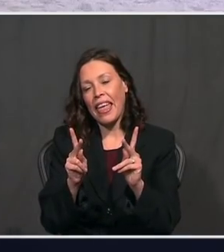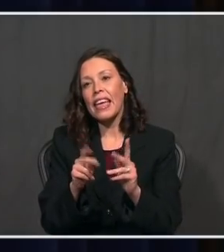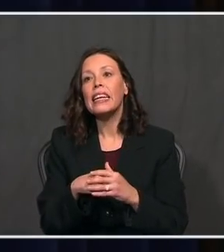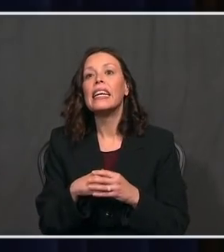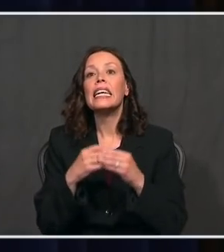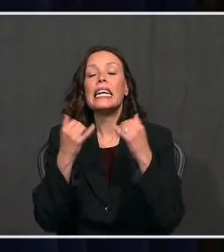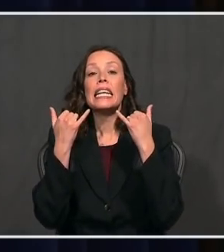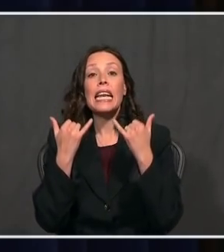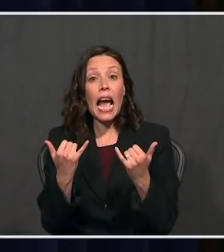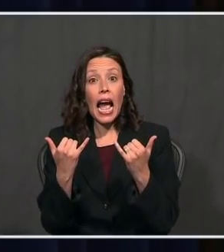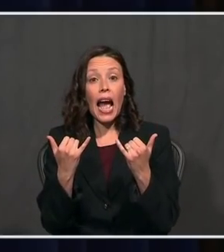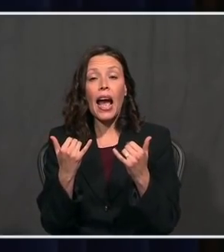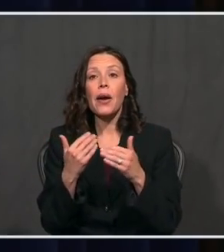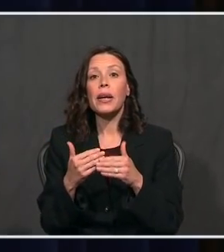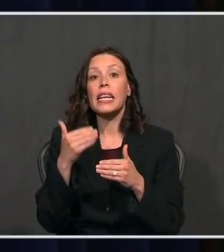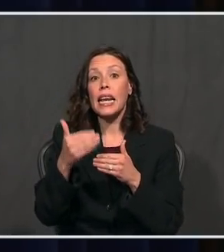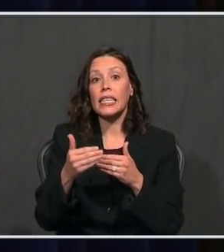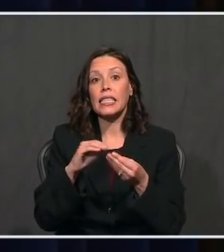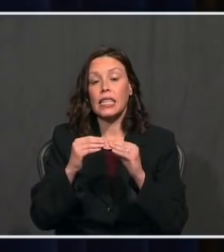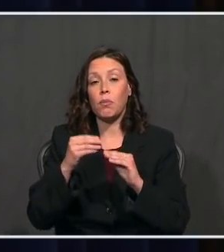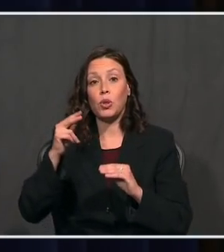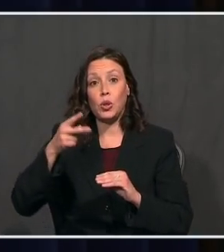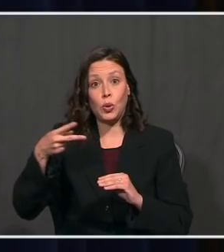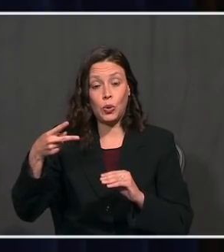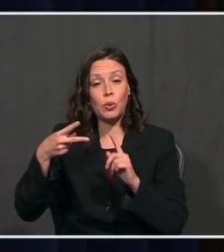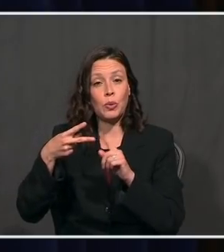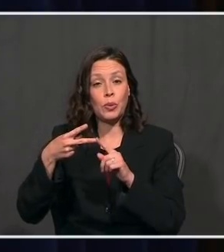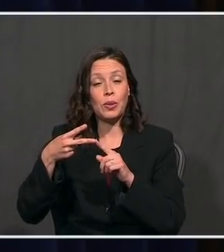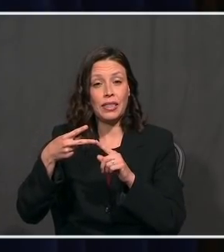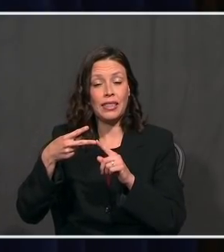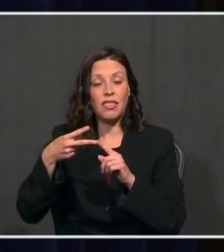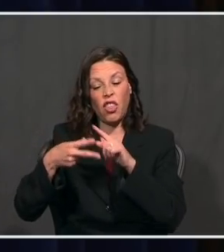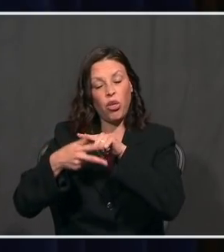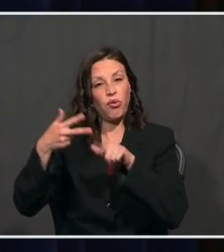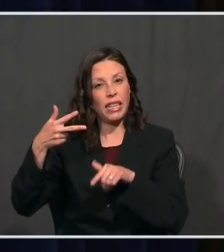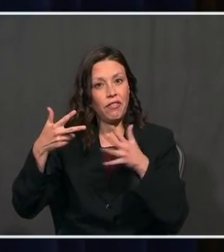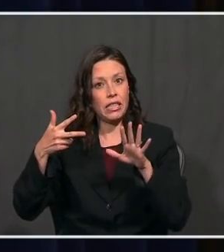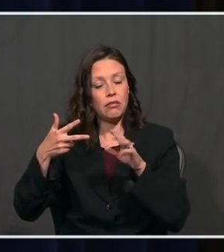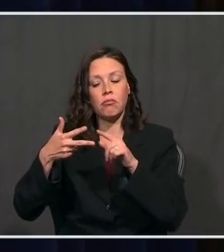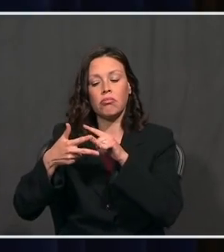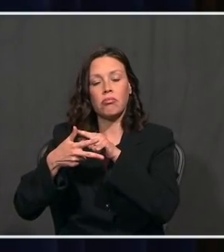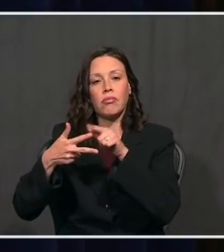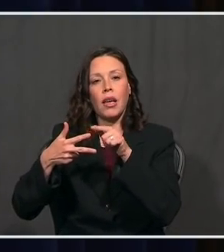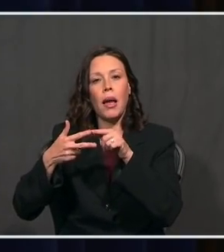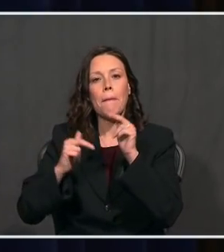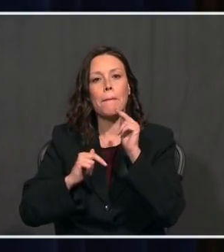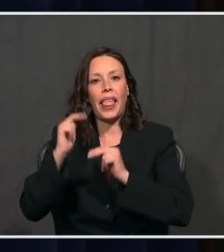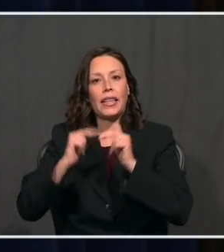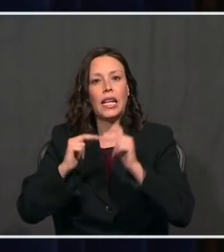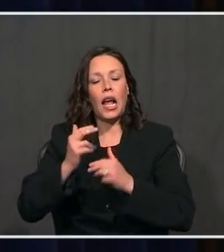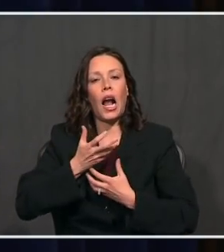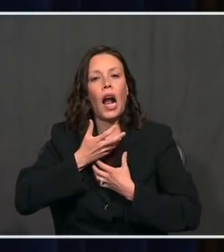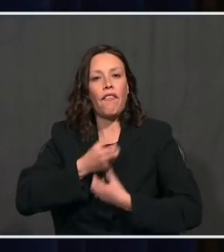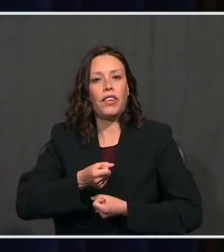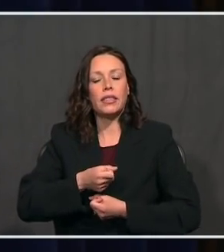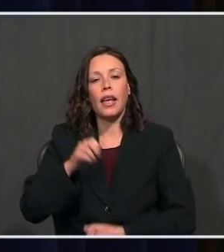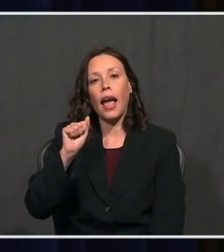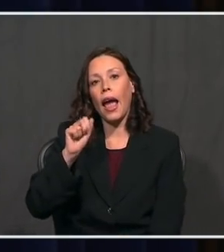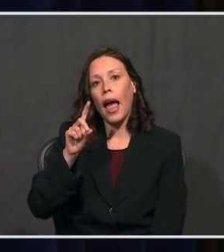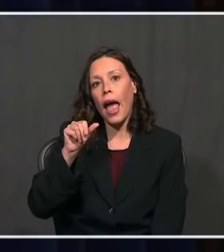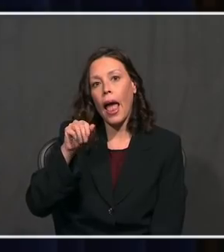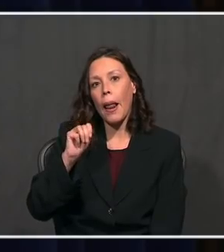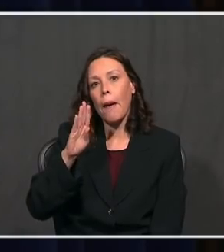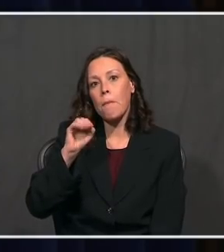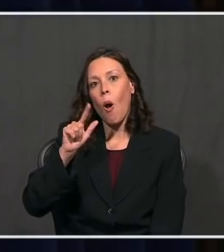So now we move on to objective number two, which is building confidence. And we'll have Adam Bowler, who's been one of the Operation Warp Speed